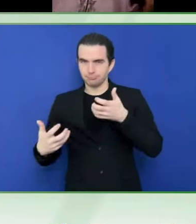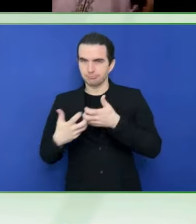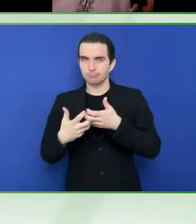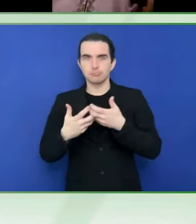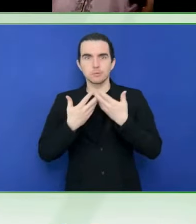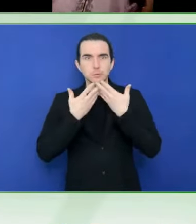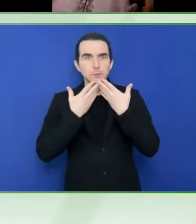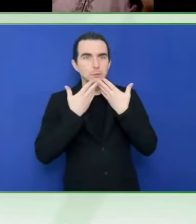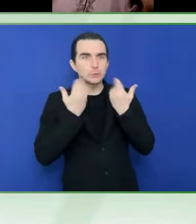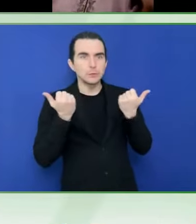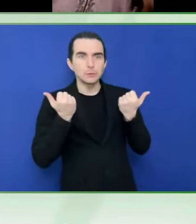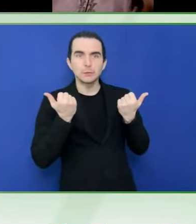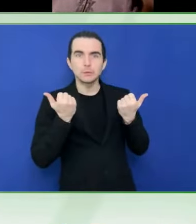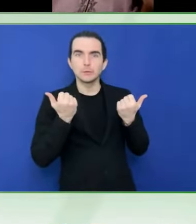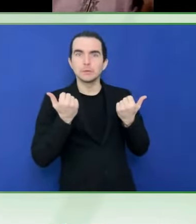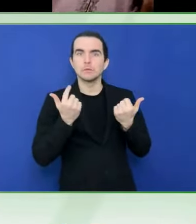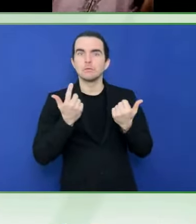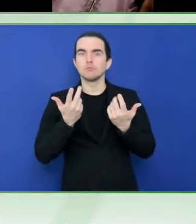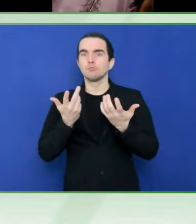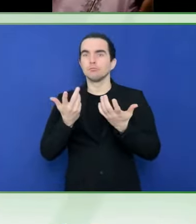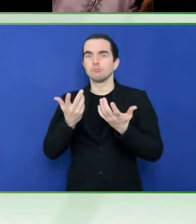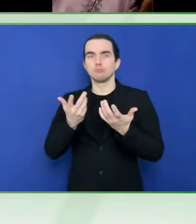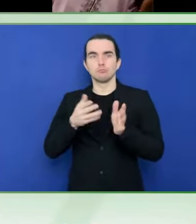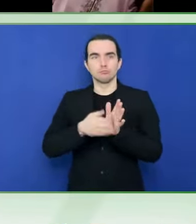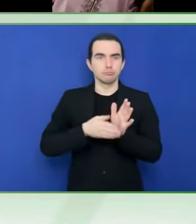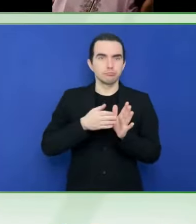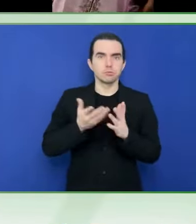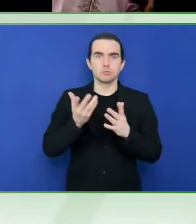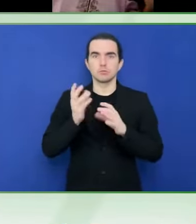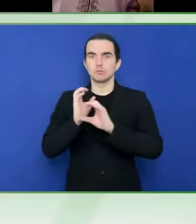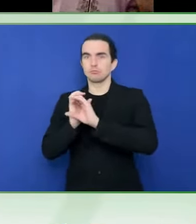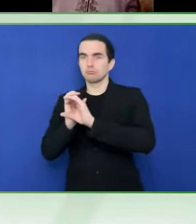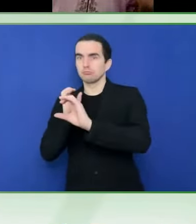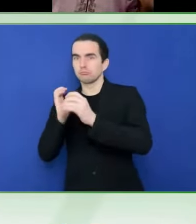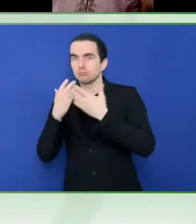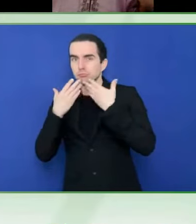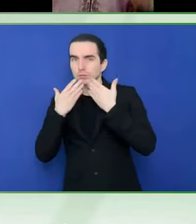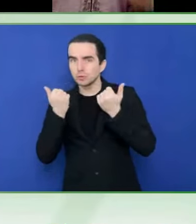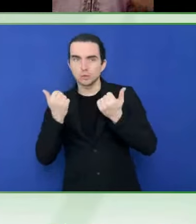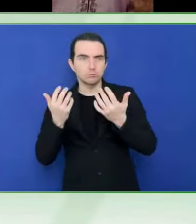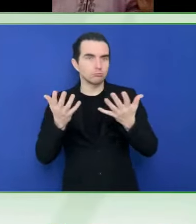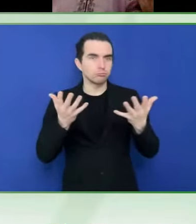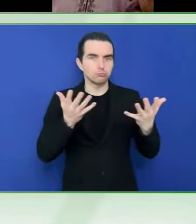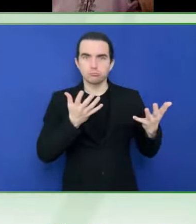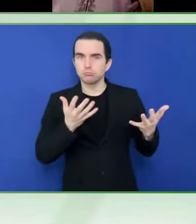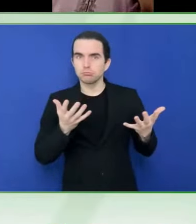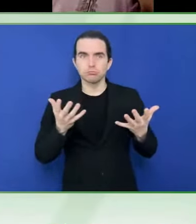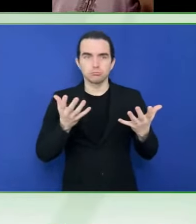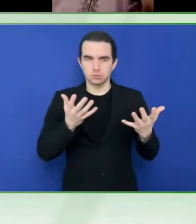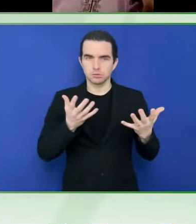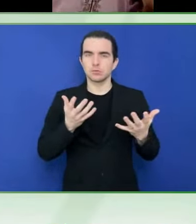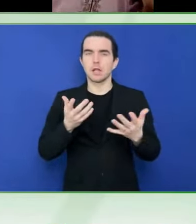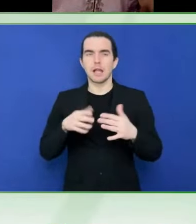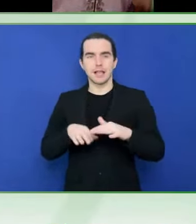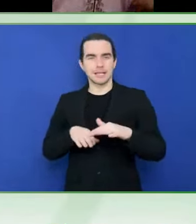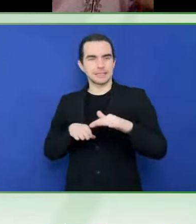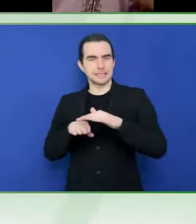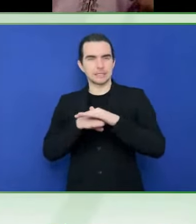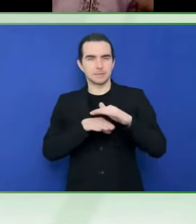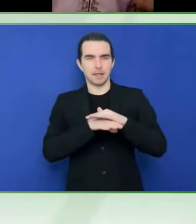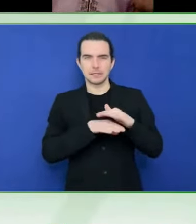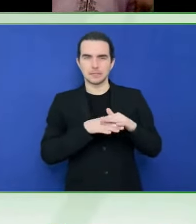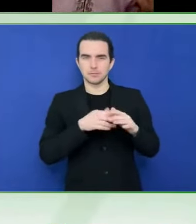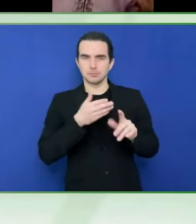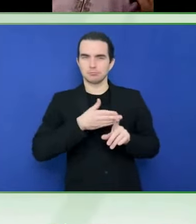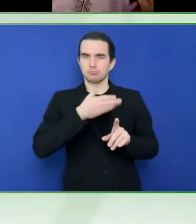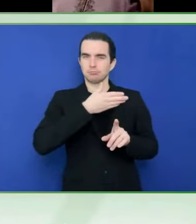stations, options for people with disability, which prevents them from running